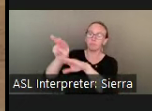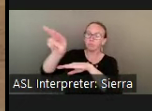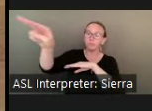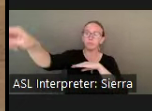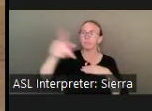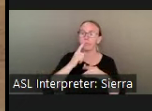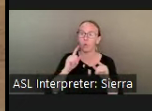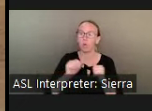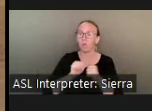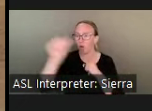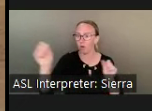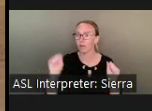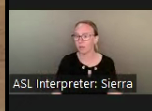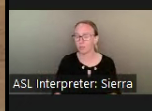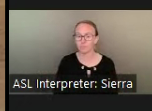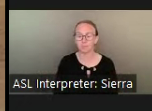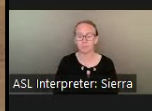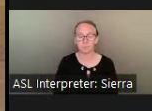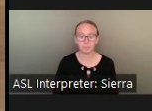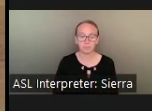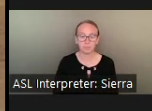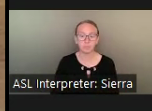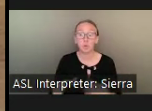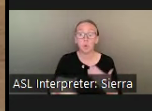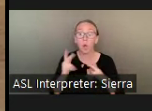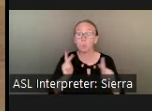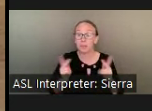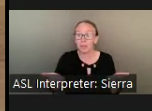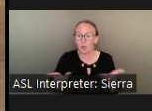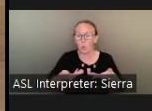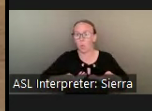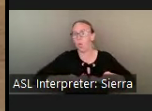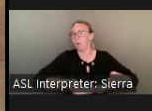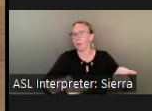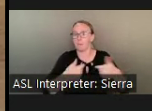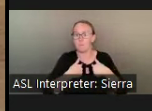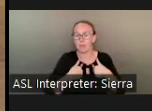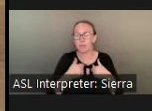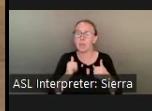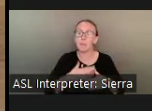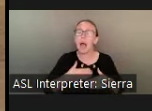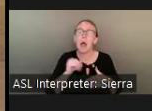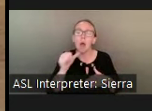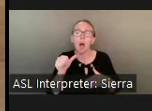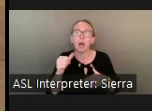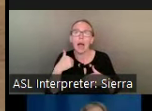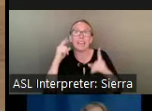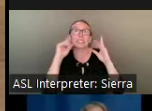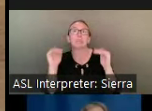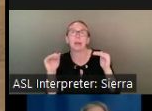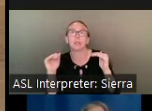Everyone here has been very like welcoming in a way that has been like very pleasant. I don't think I was like, oh no, like people are not gonna be, I'm just saying like things I like Yeah.